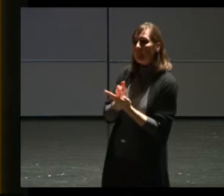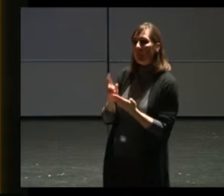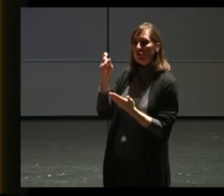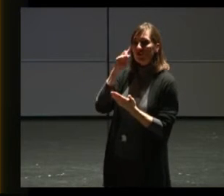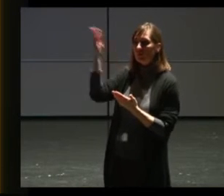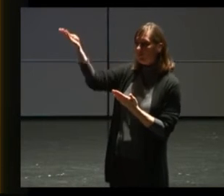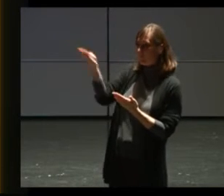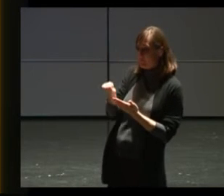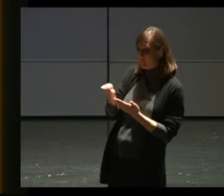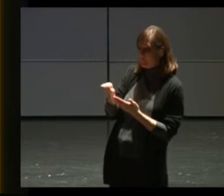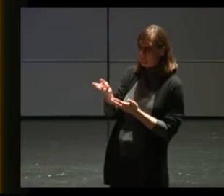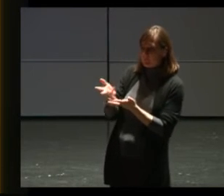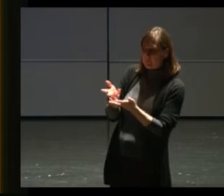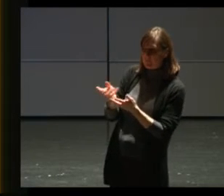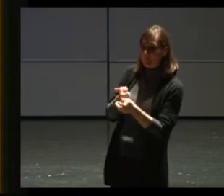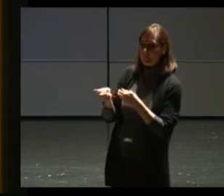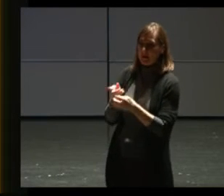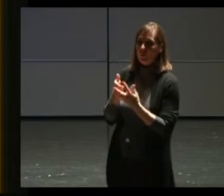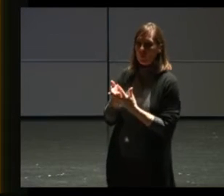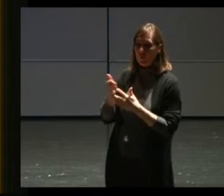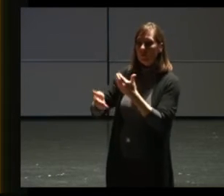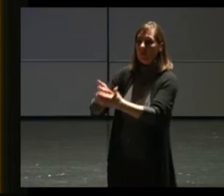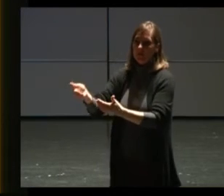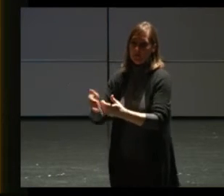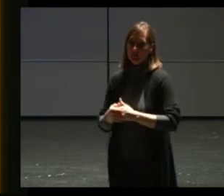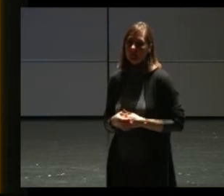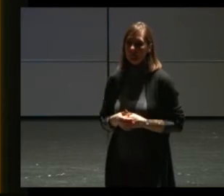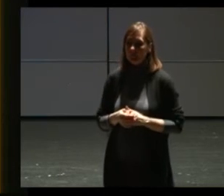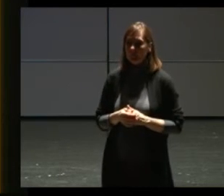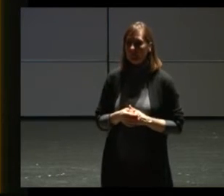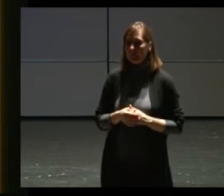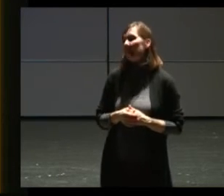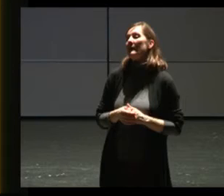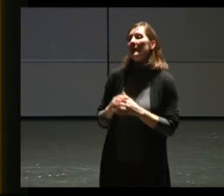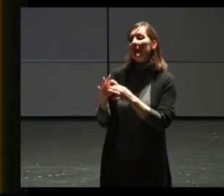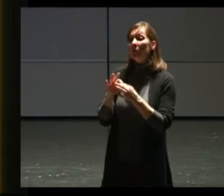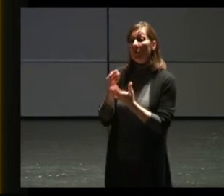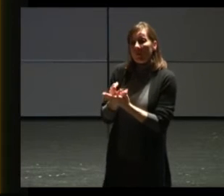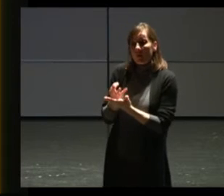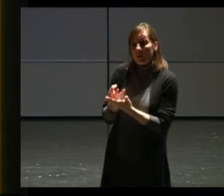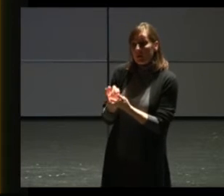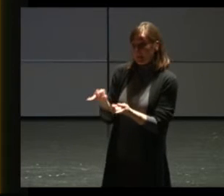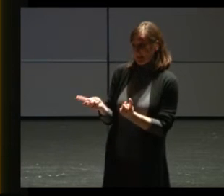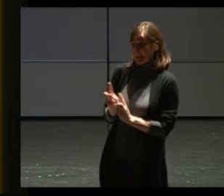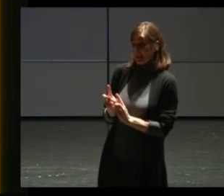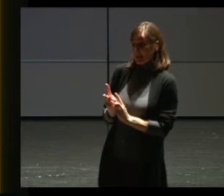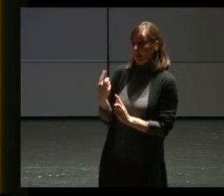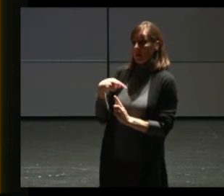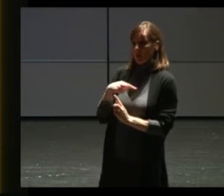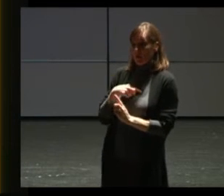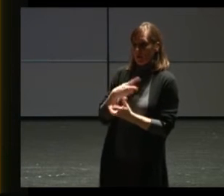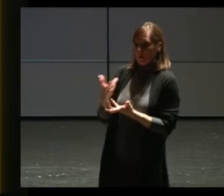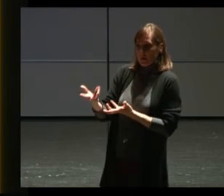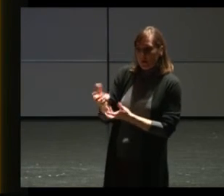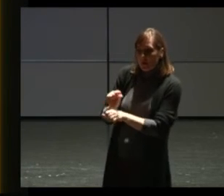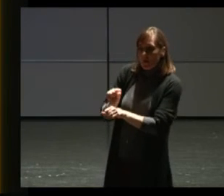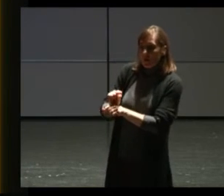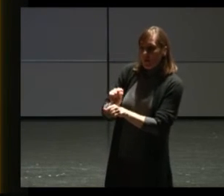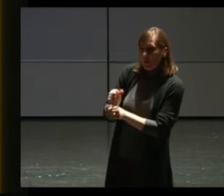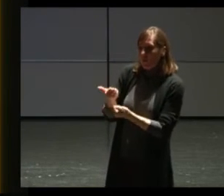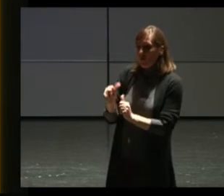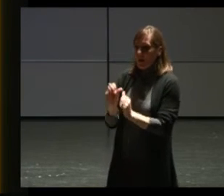state process throughout the spring. The members of Joint Finance are the ones that we have been especially working on to meet